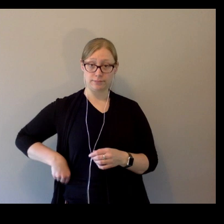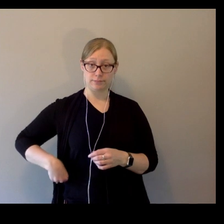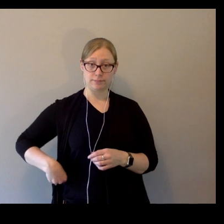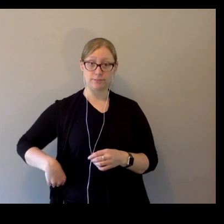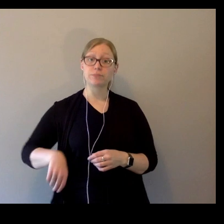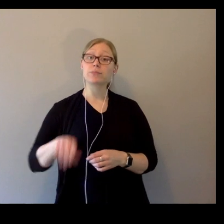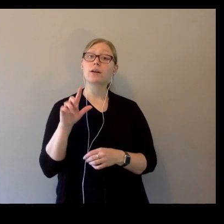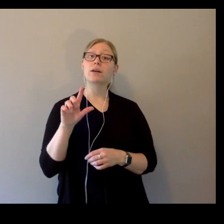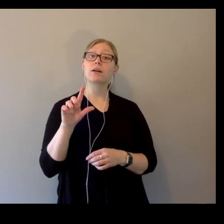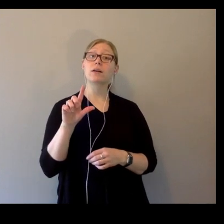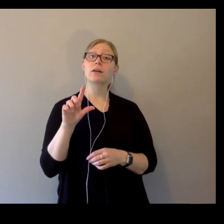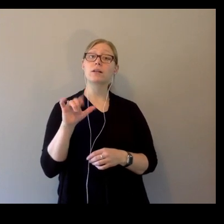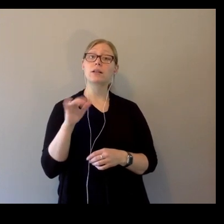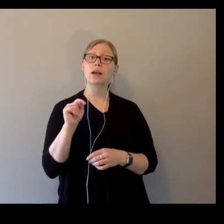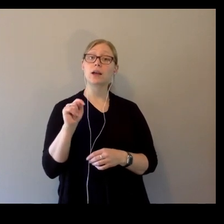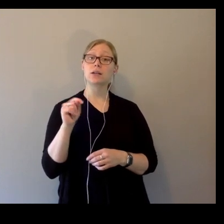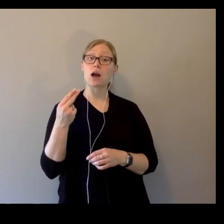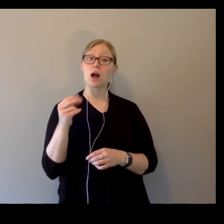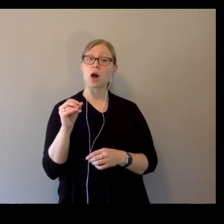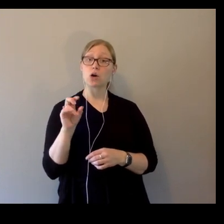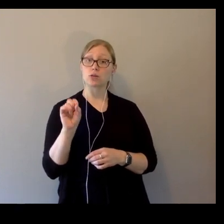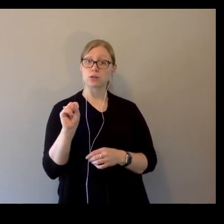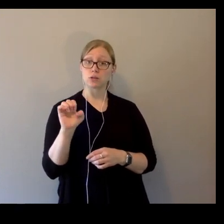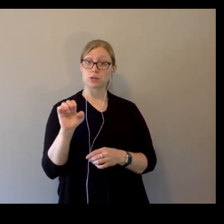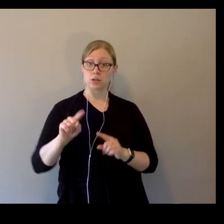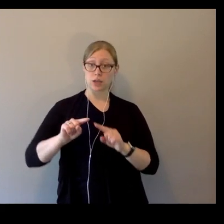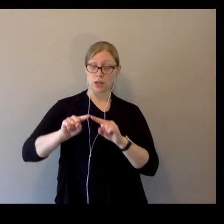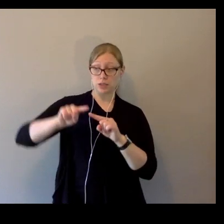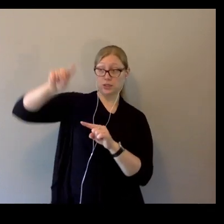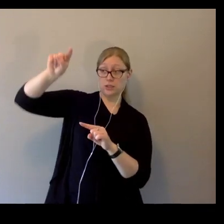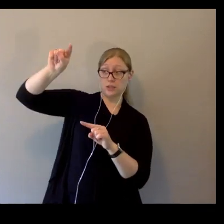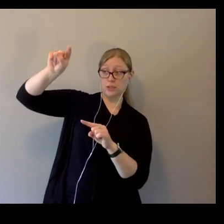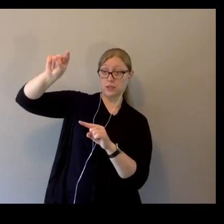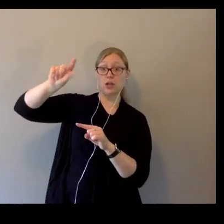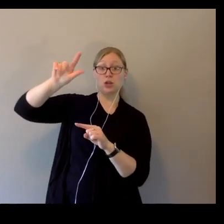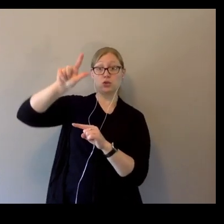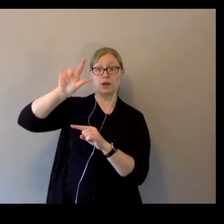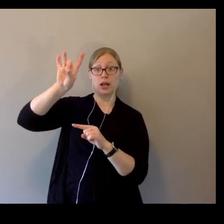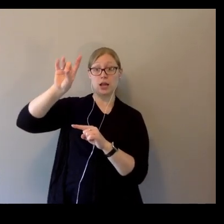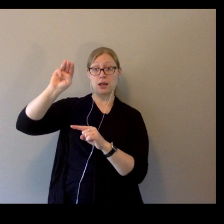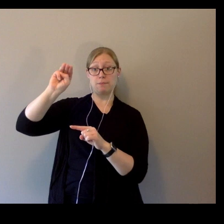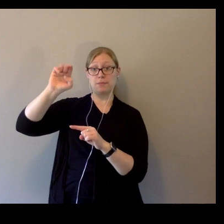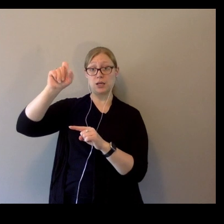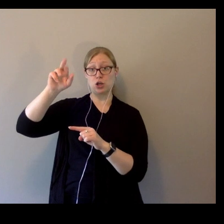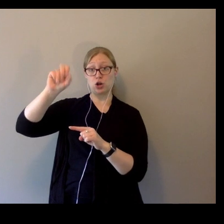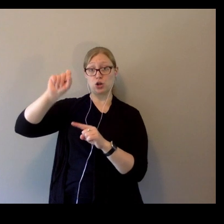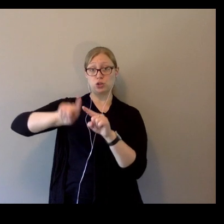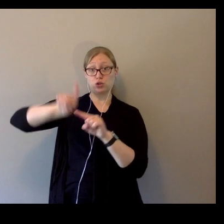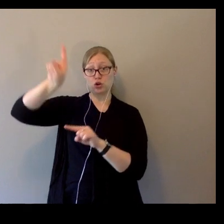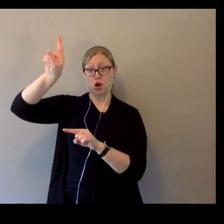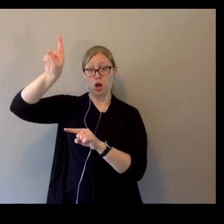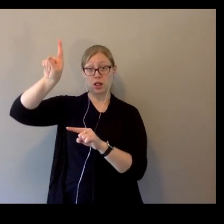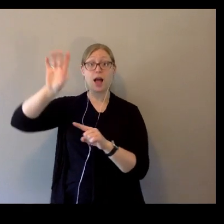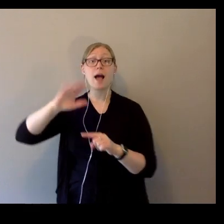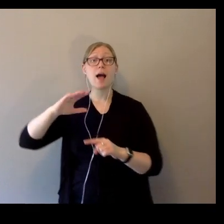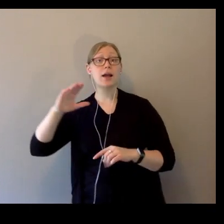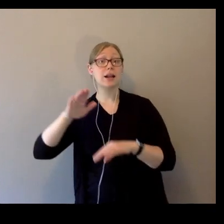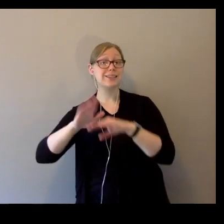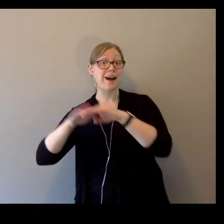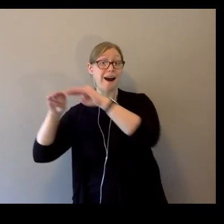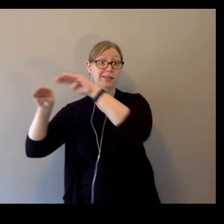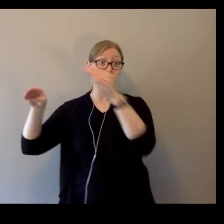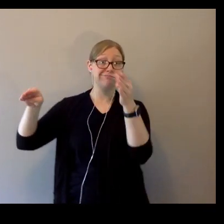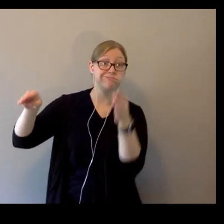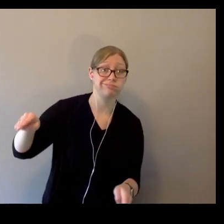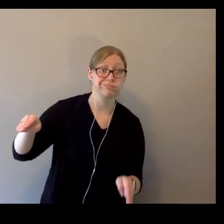And the lighthouse is 28 meters tall and sits atop a cliff that is 45 meters tall above the sea